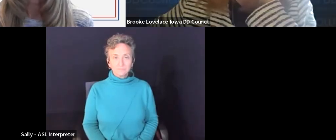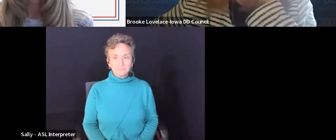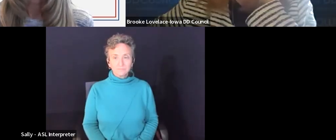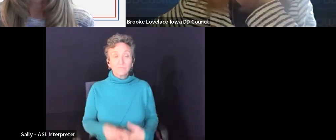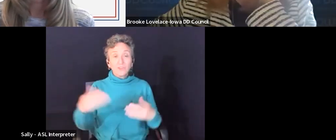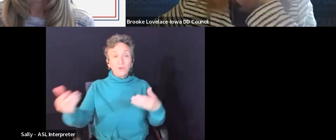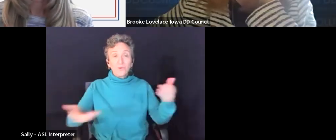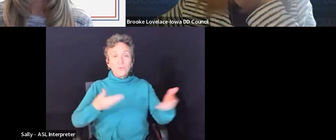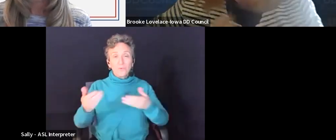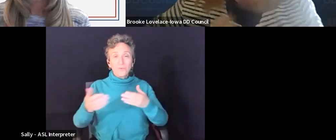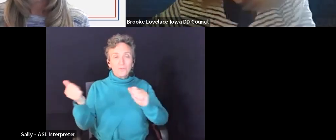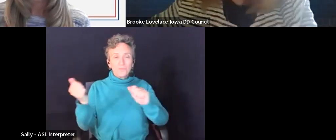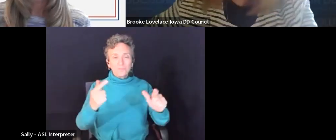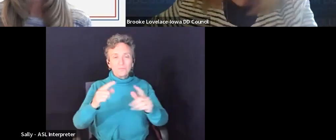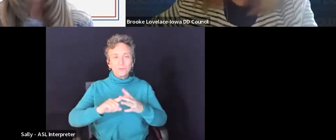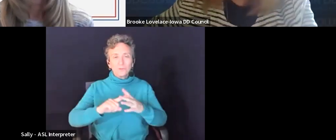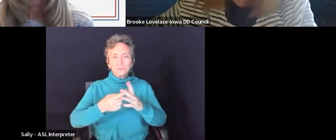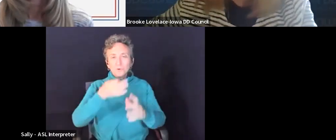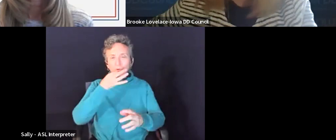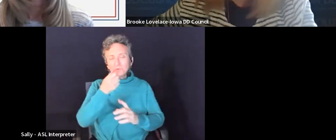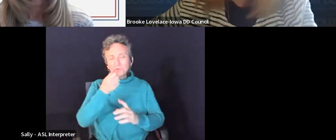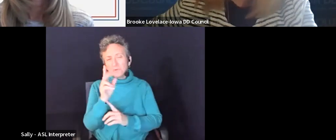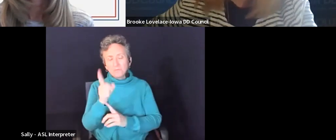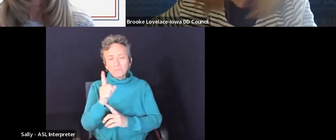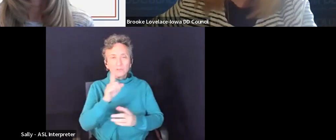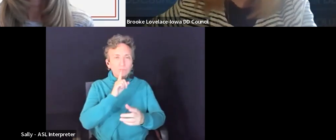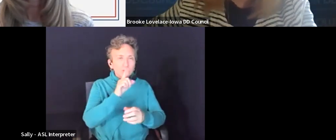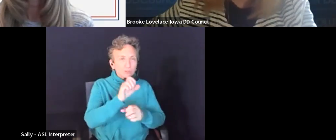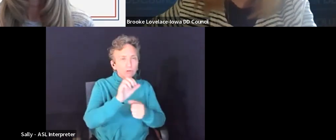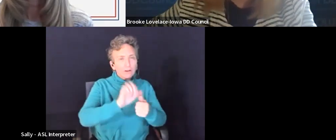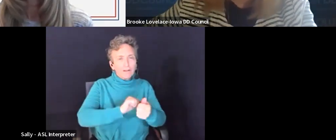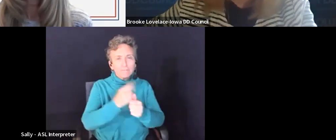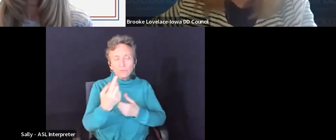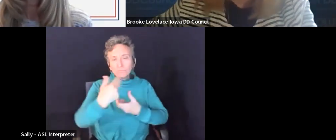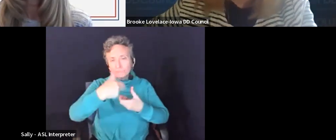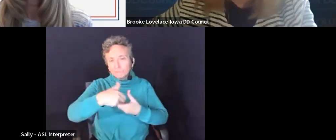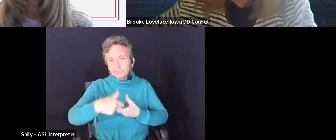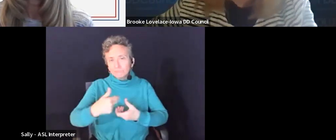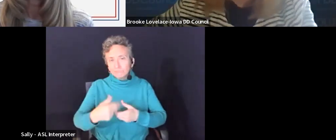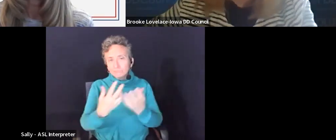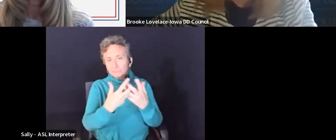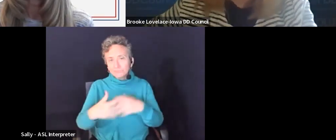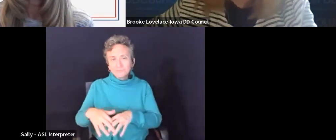Welcome, everybody. We'll get started here in just a couple minutes. We just want to make sure everybody gets signed on.